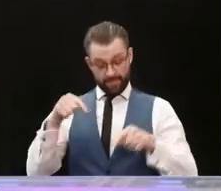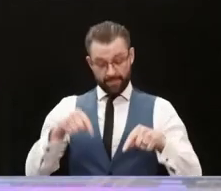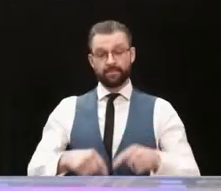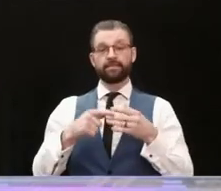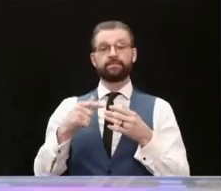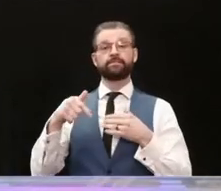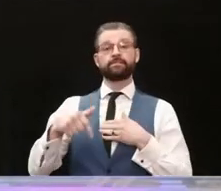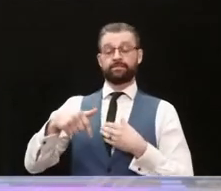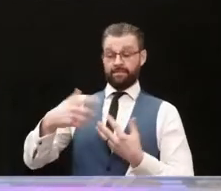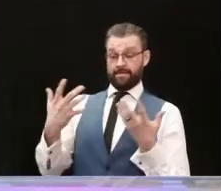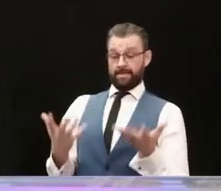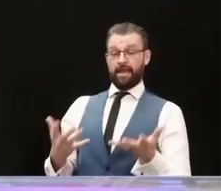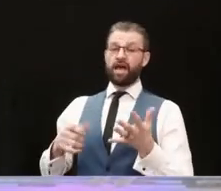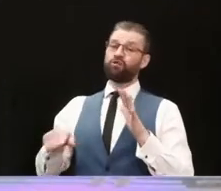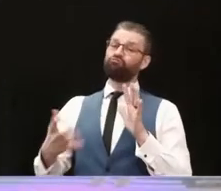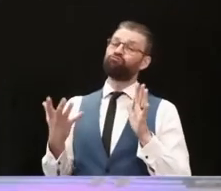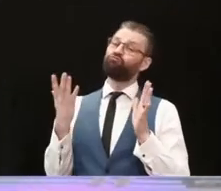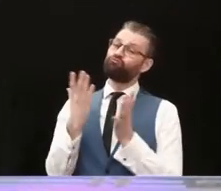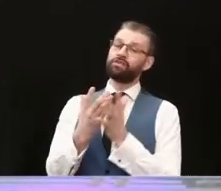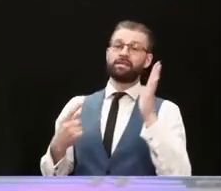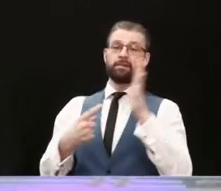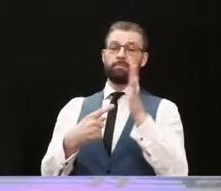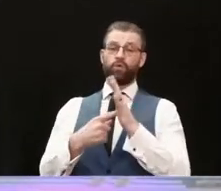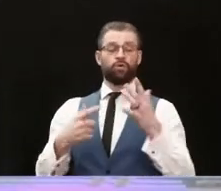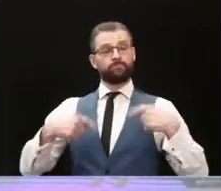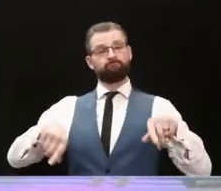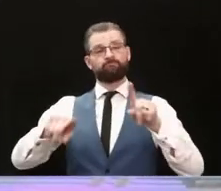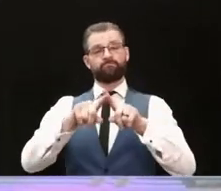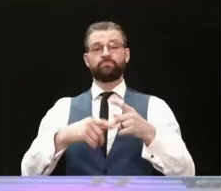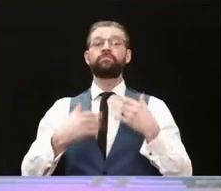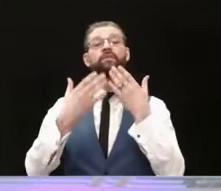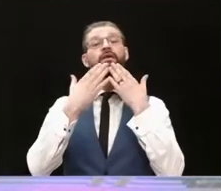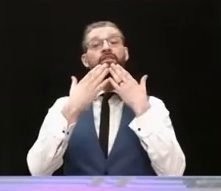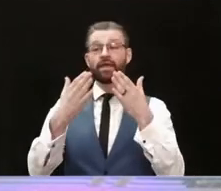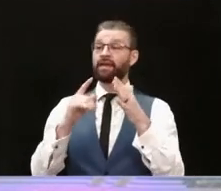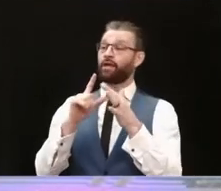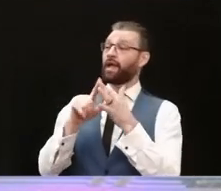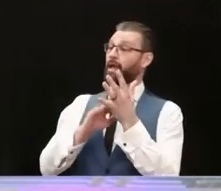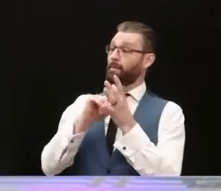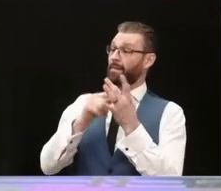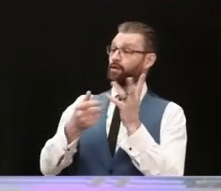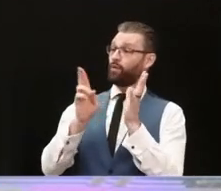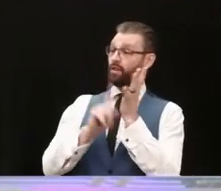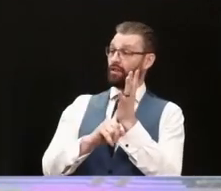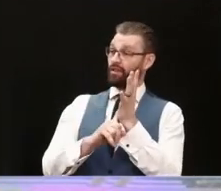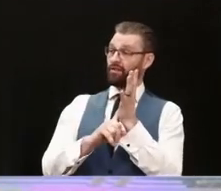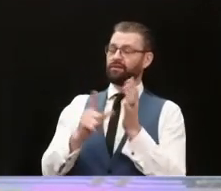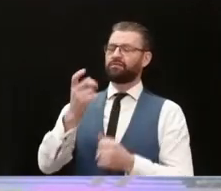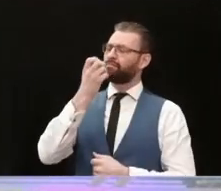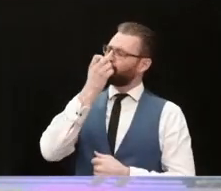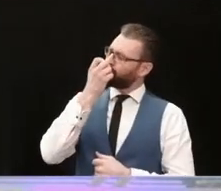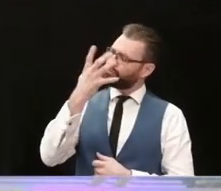and this ceremony is extraordinarily important to us. Thank you, Emmanuel Bach, for that